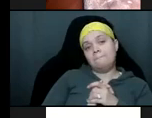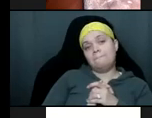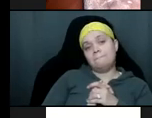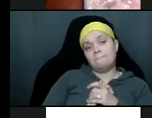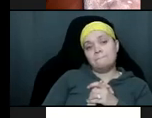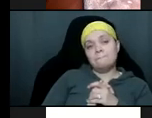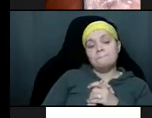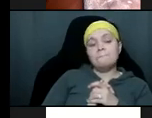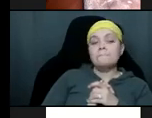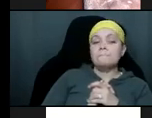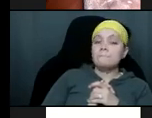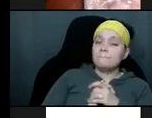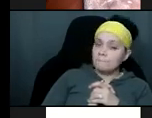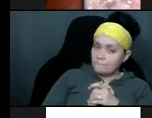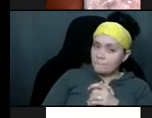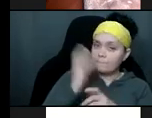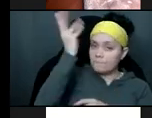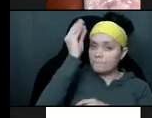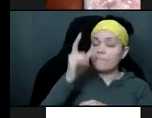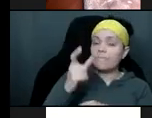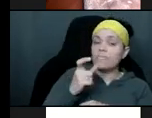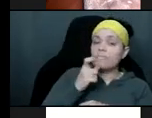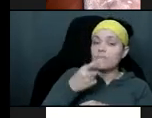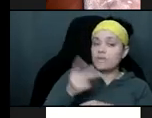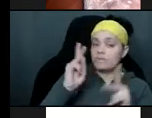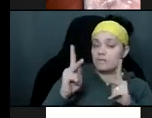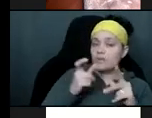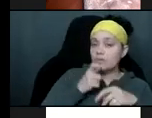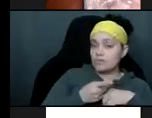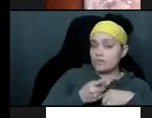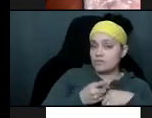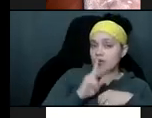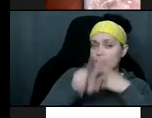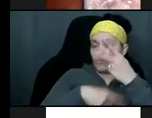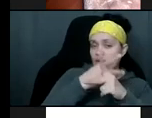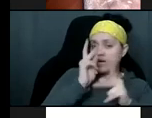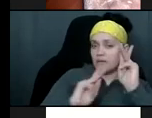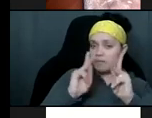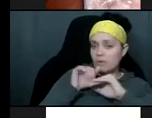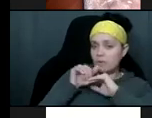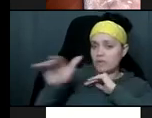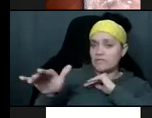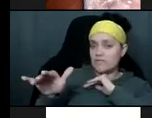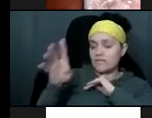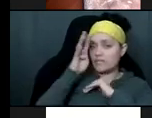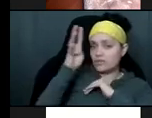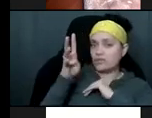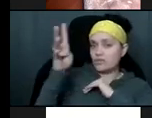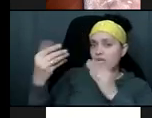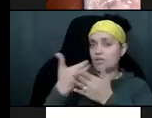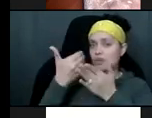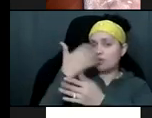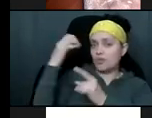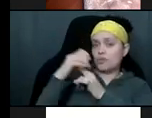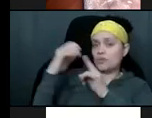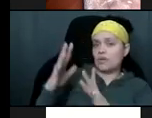So, do you wonder who these convicts were? What kind of people were sent to create the new colony